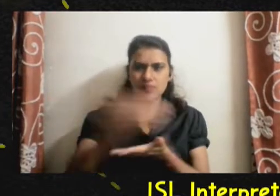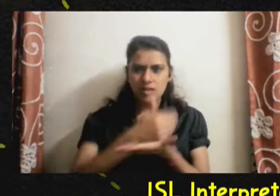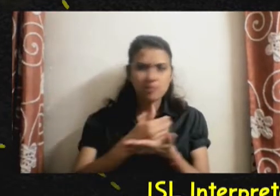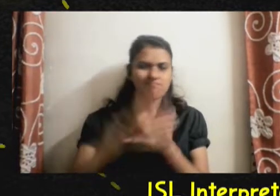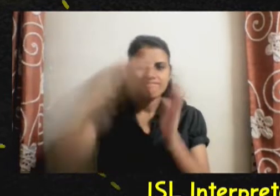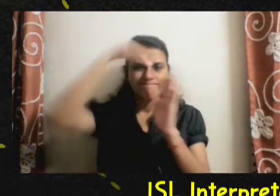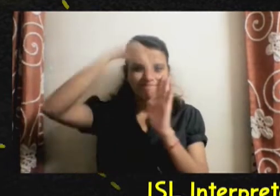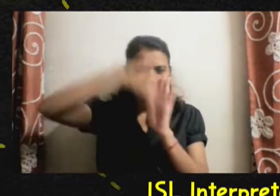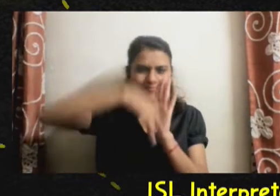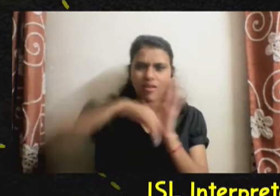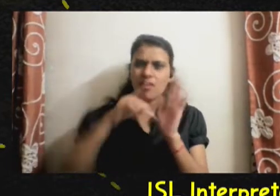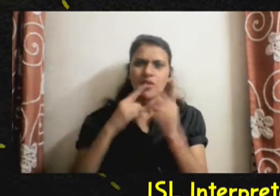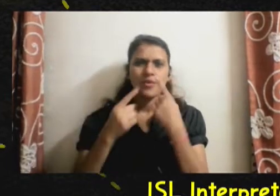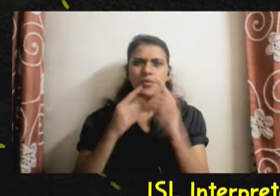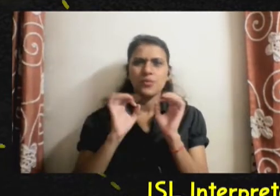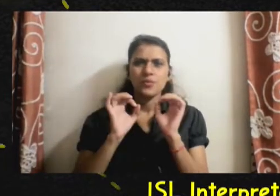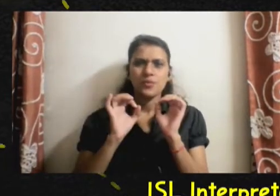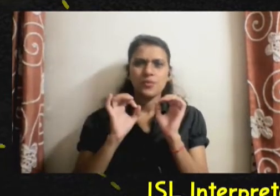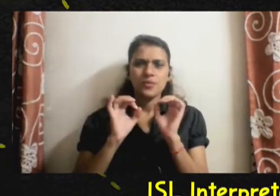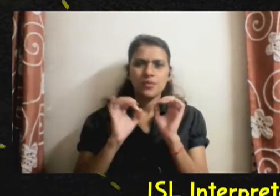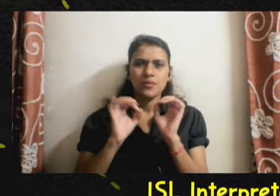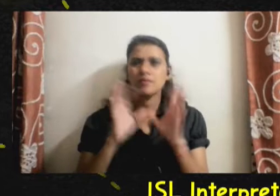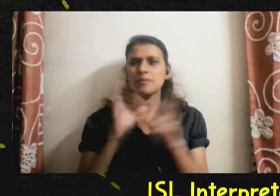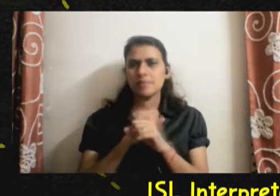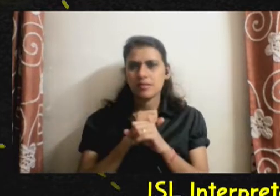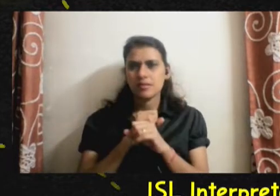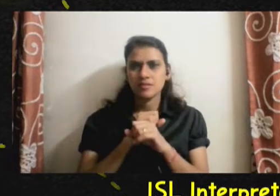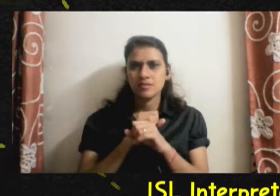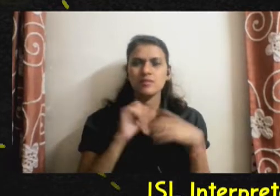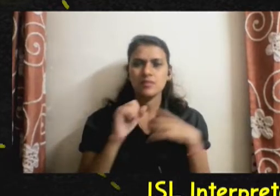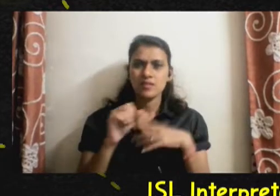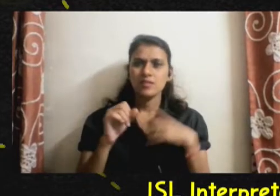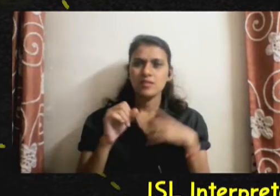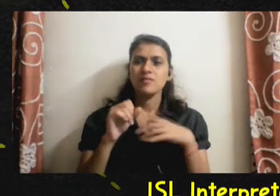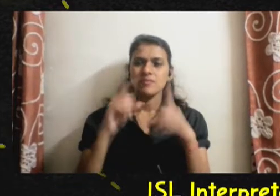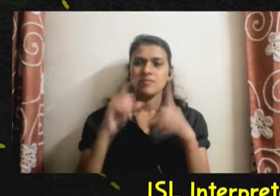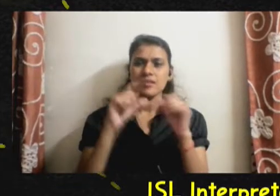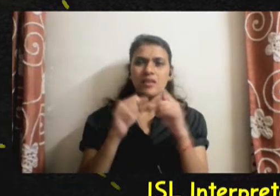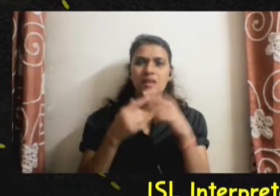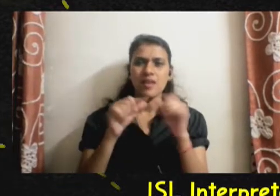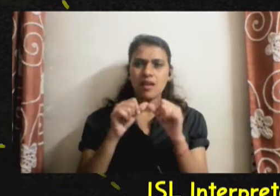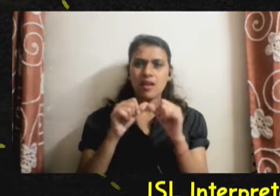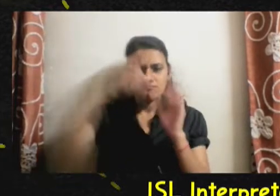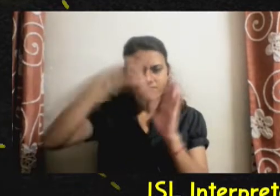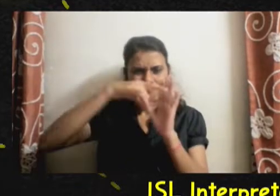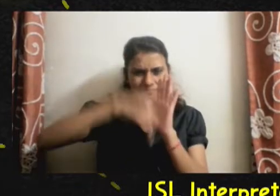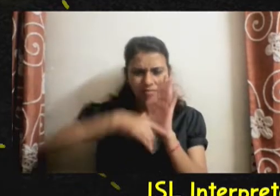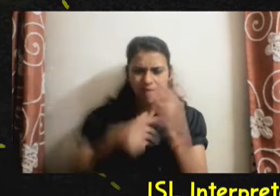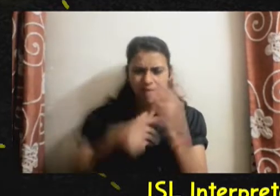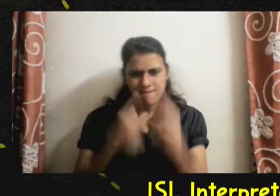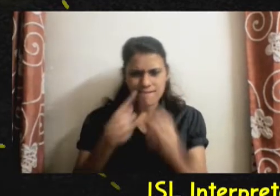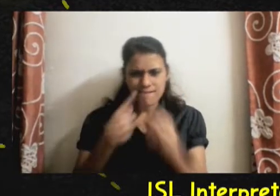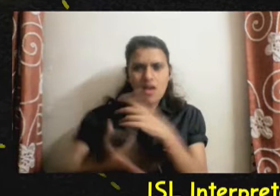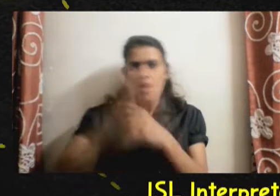enough. To me, sometimes it feels, particularly in this world of data mining and extraction, there is a kind of a nod